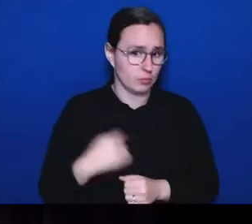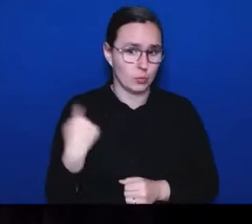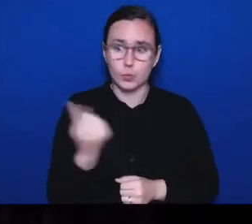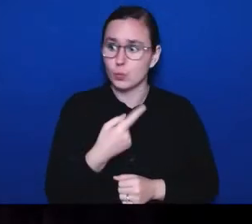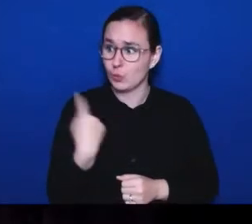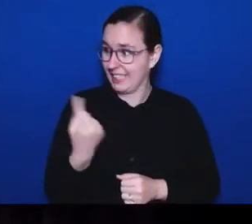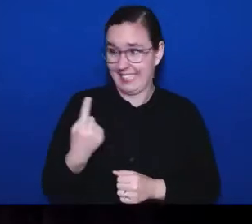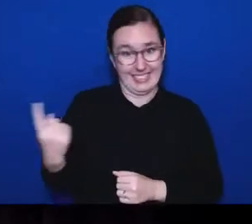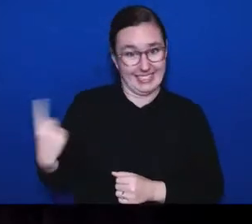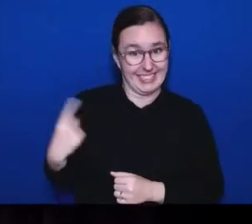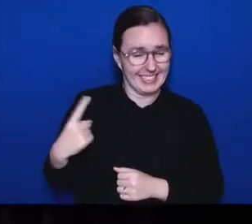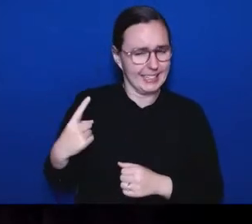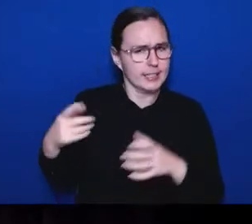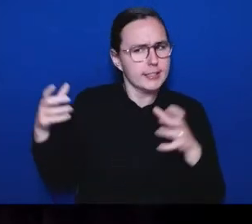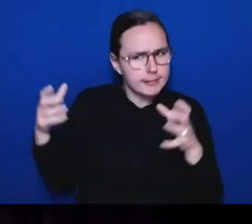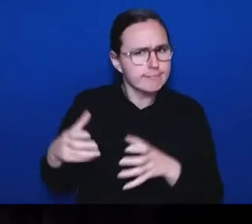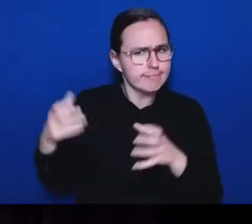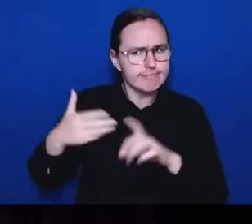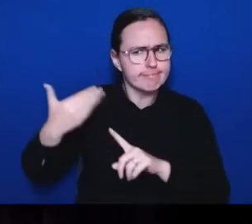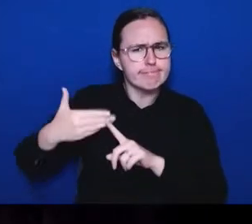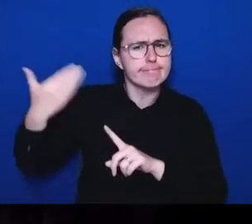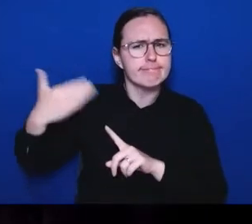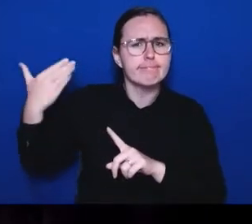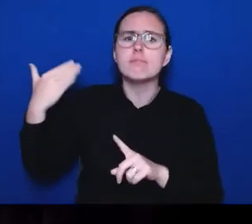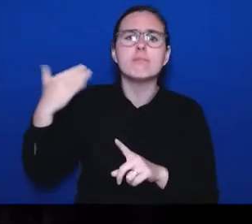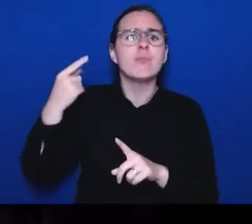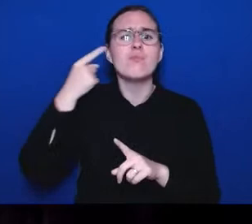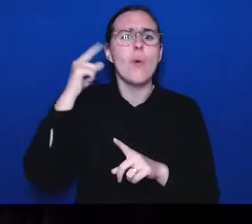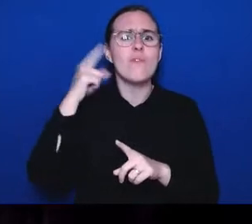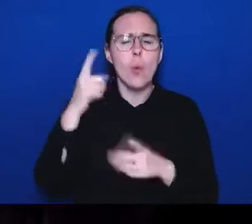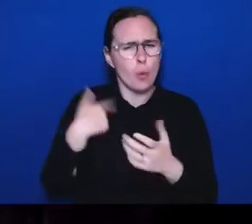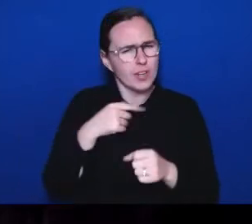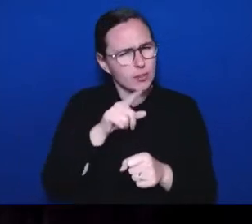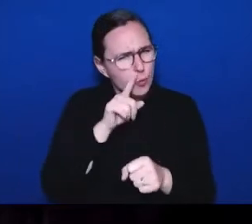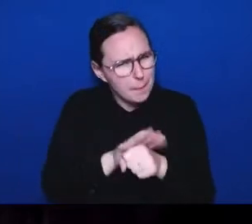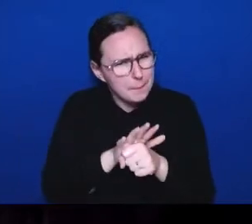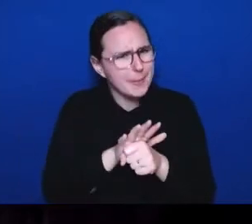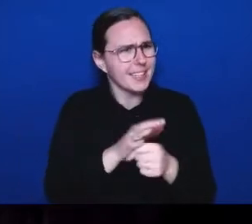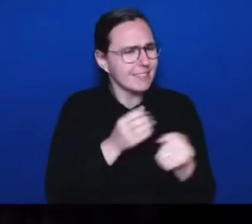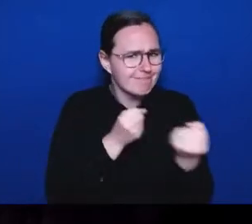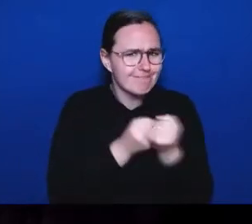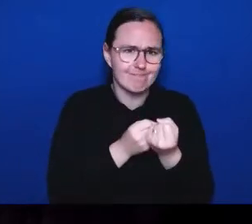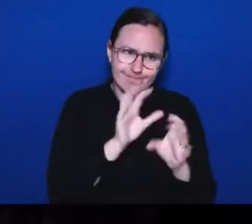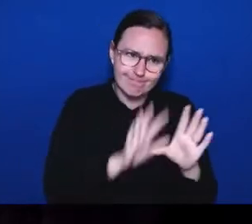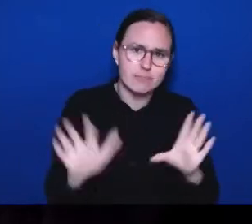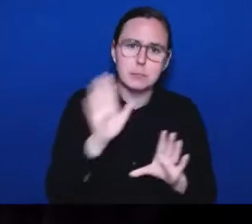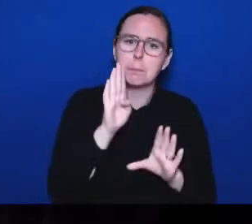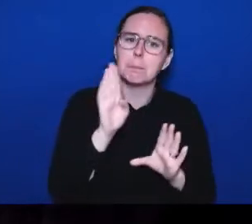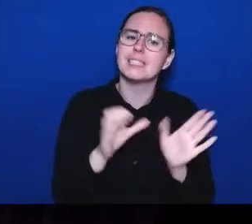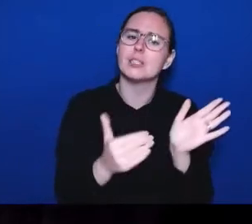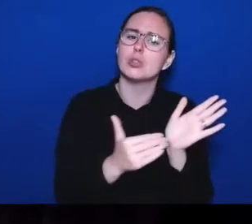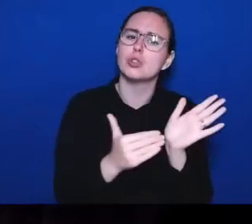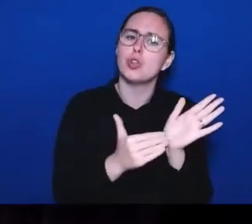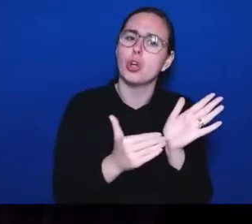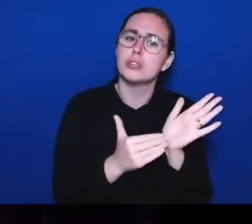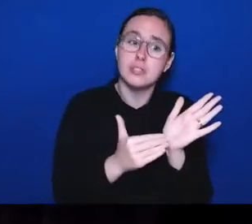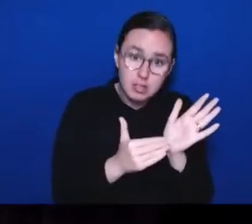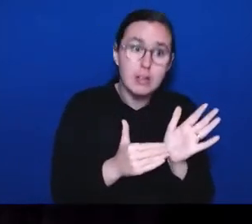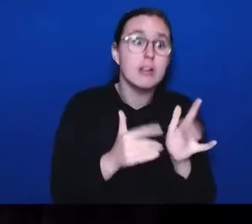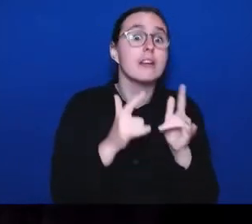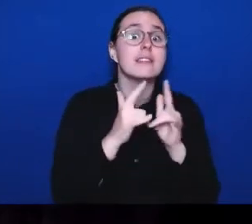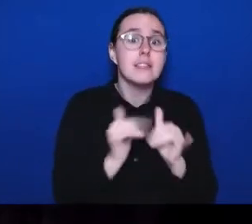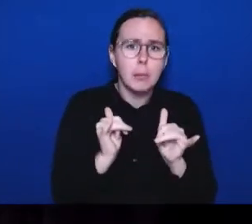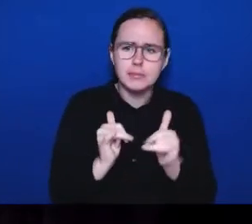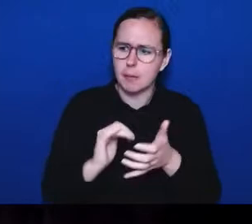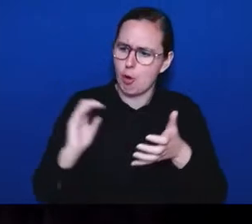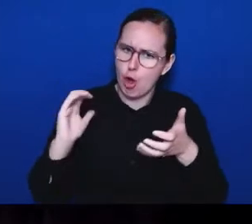We committed to working closely together to support doctors in our province through a collaborative and multi-phased approach. In August,